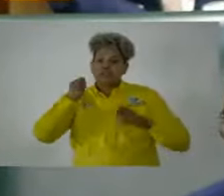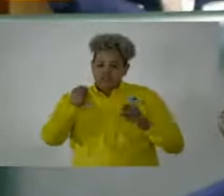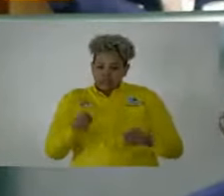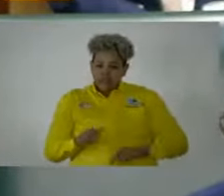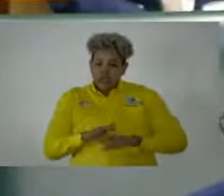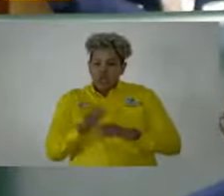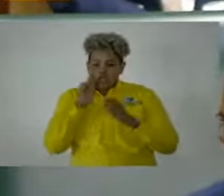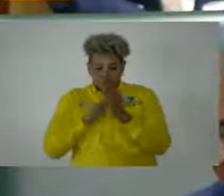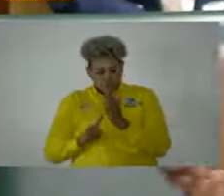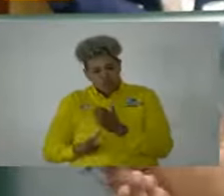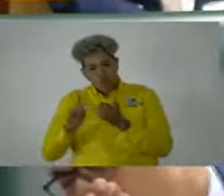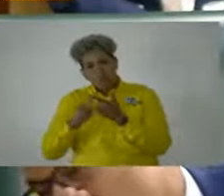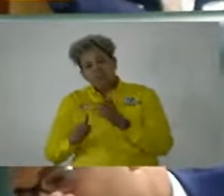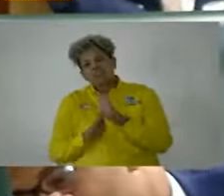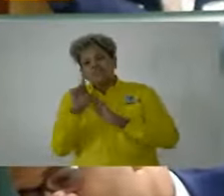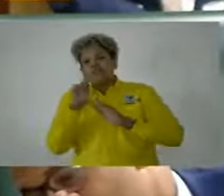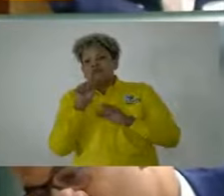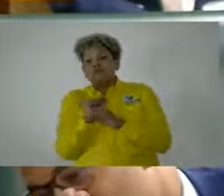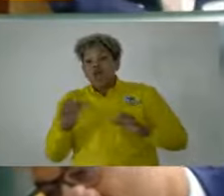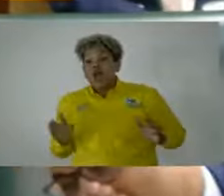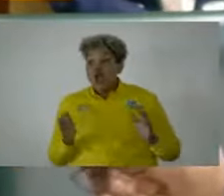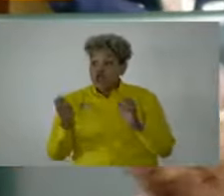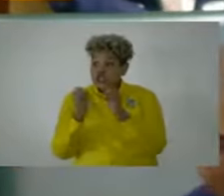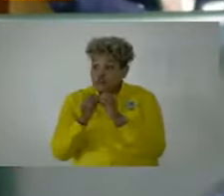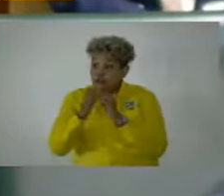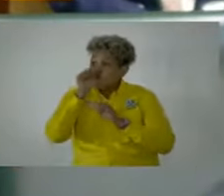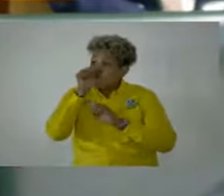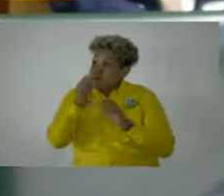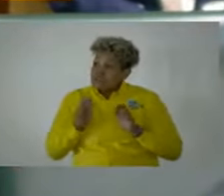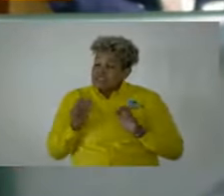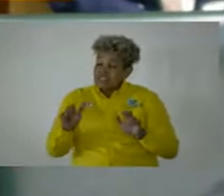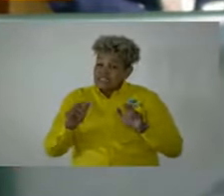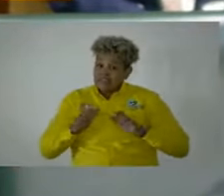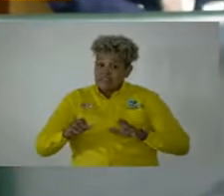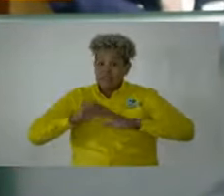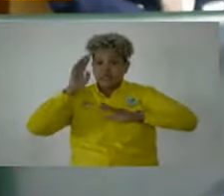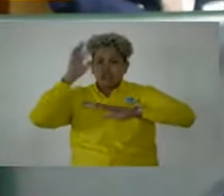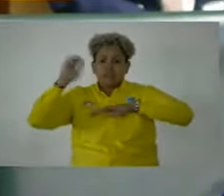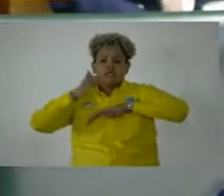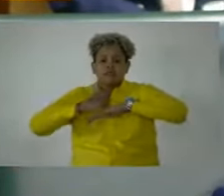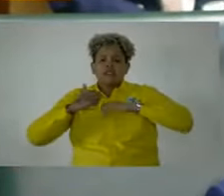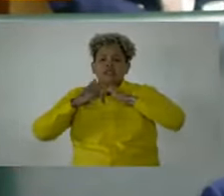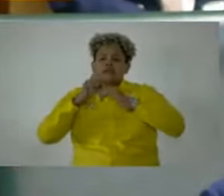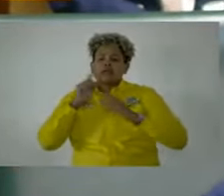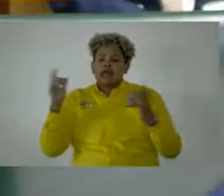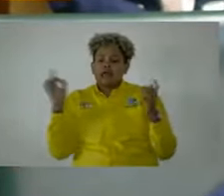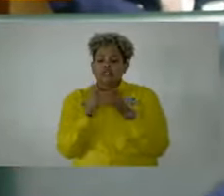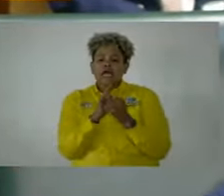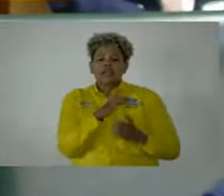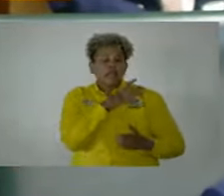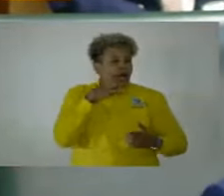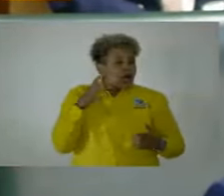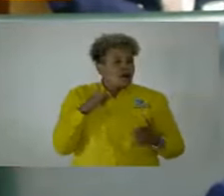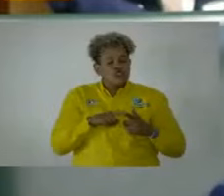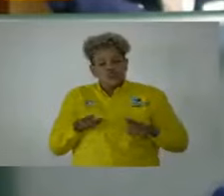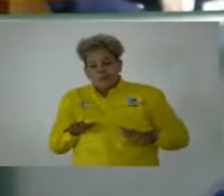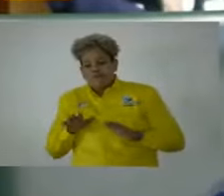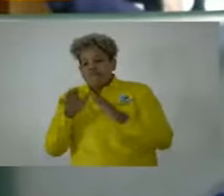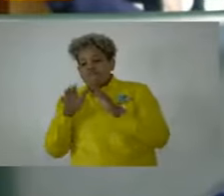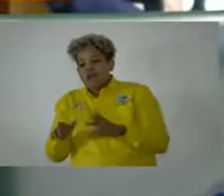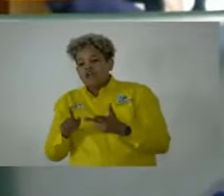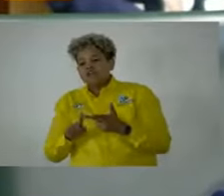on research and development to encourage greater private investment in innovation that ties agriculture to